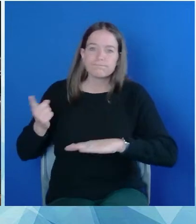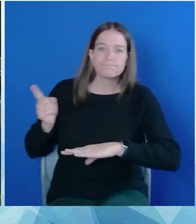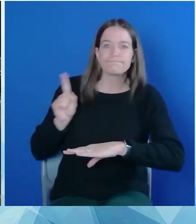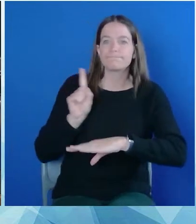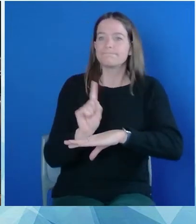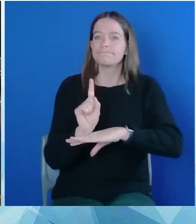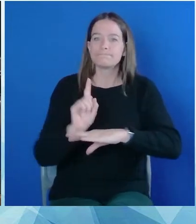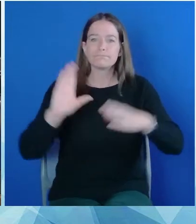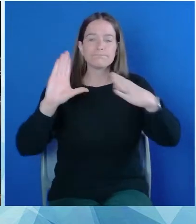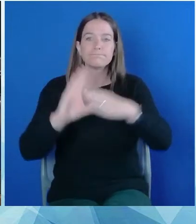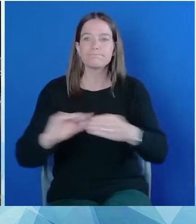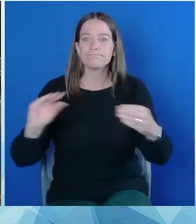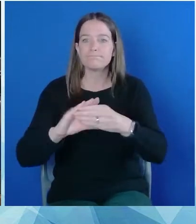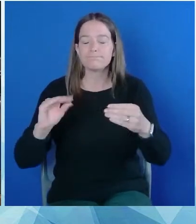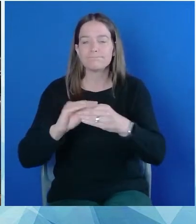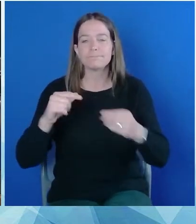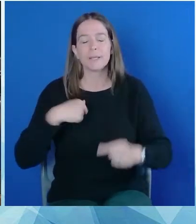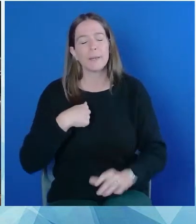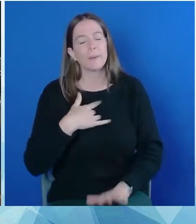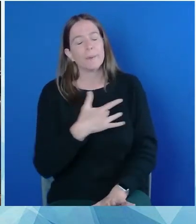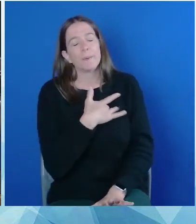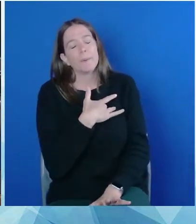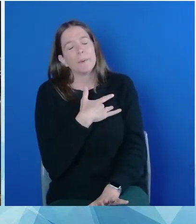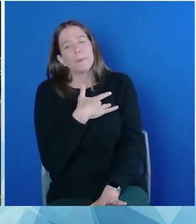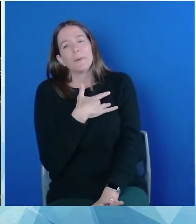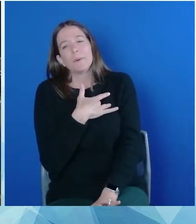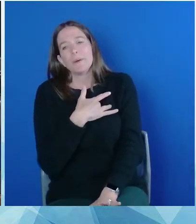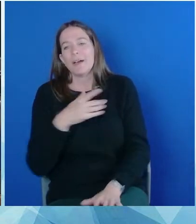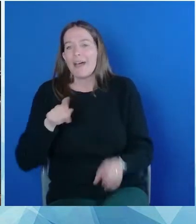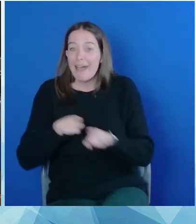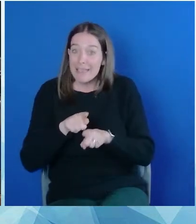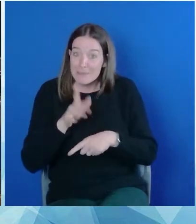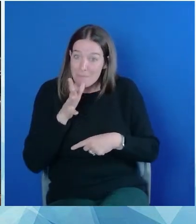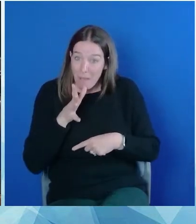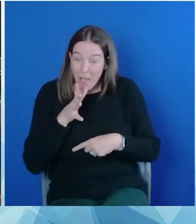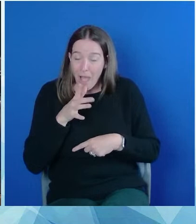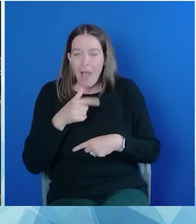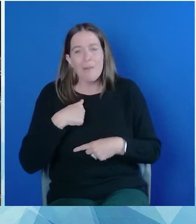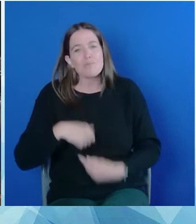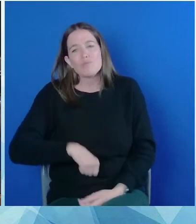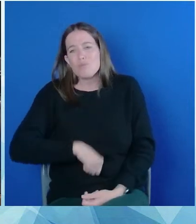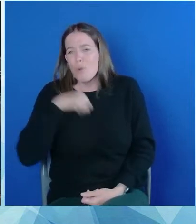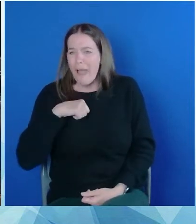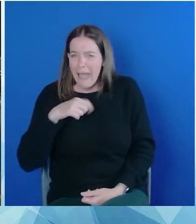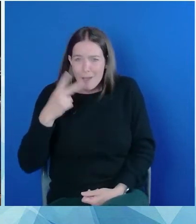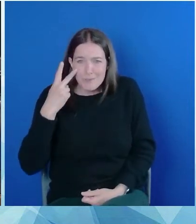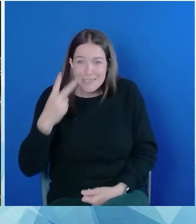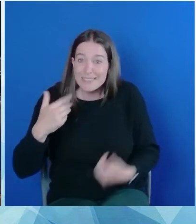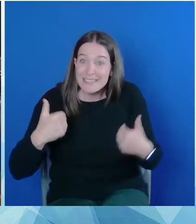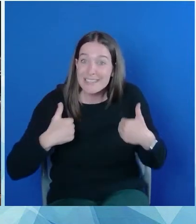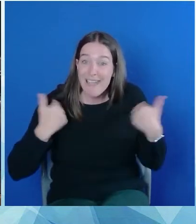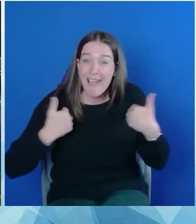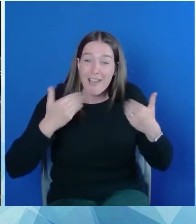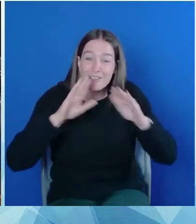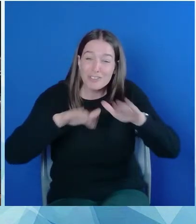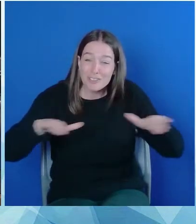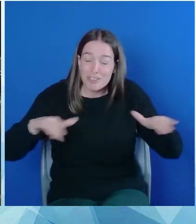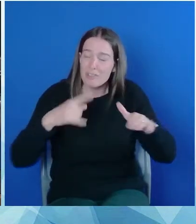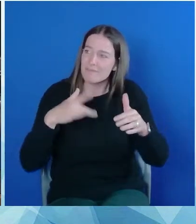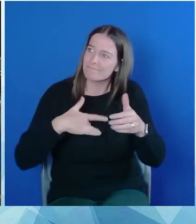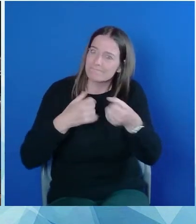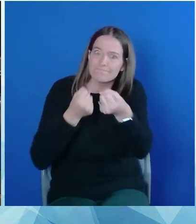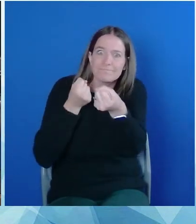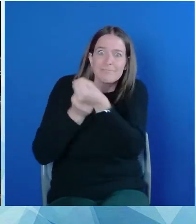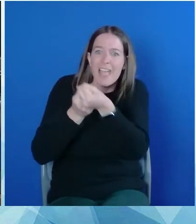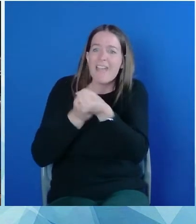just shared. Like, it makes me, I'm a mom. It makes me so proud to see young children just standing up and advocating, not only advocating for themselves, advocating for their families,